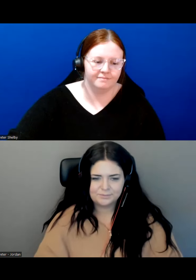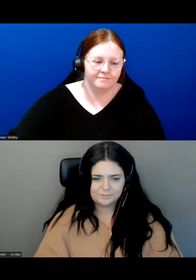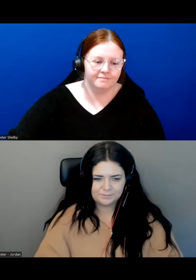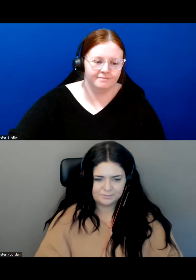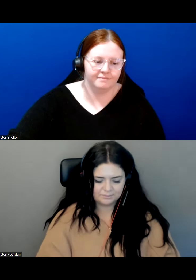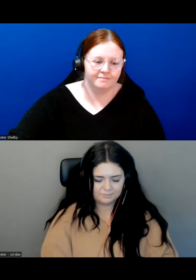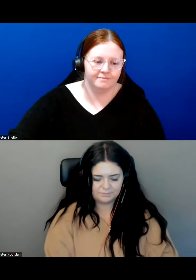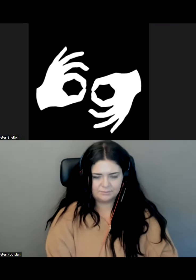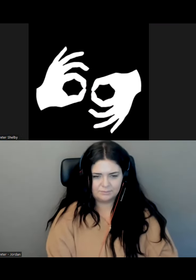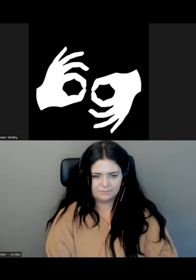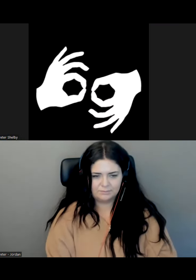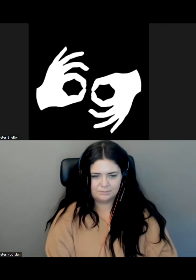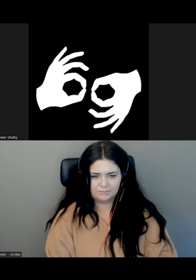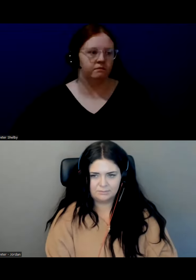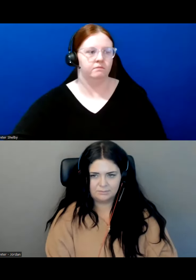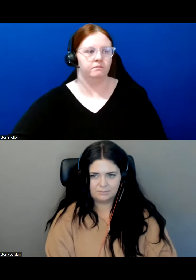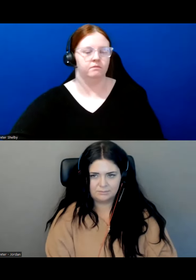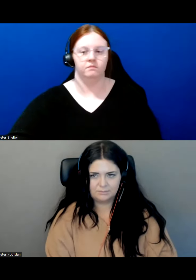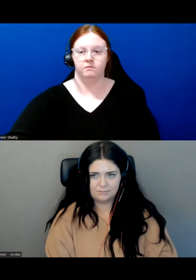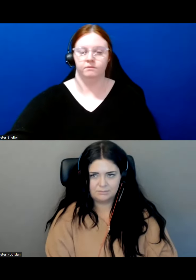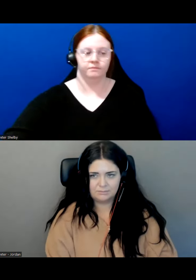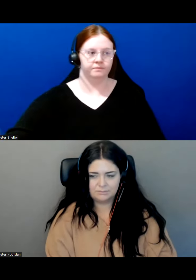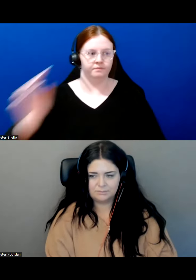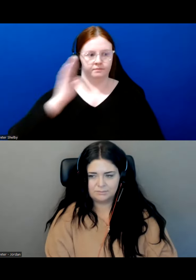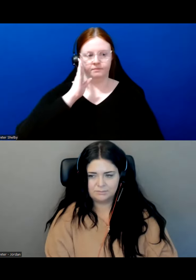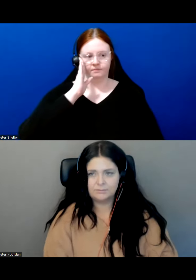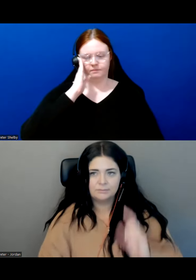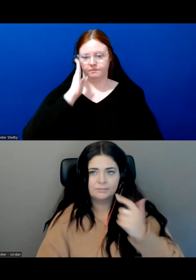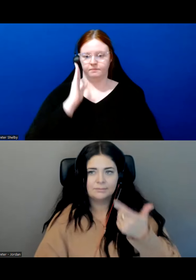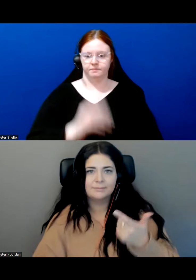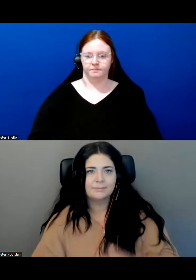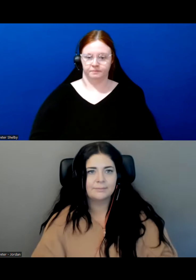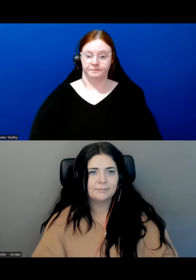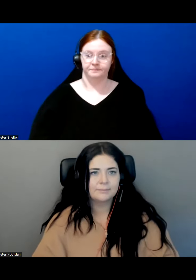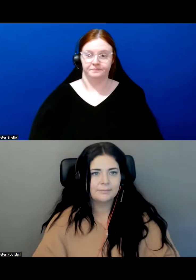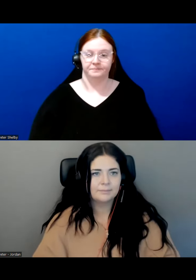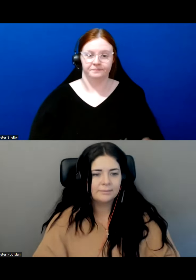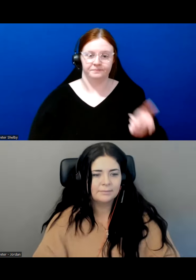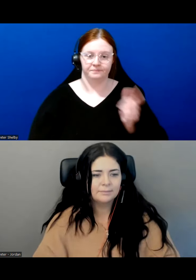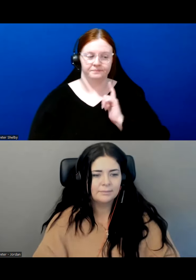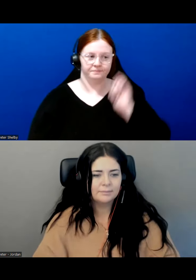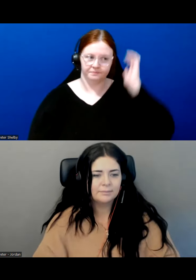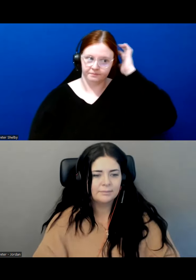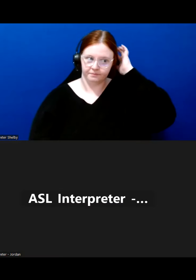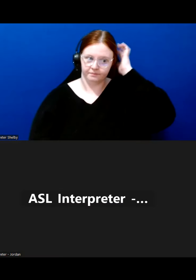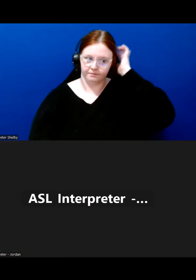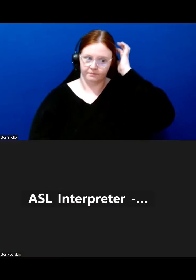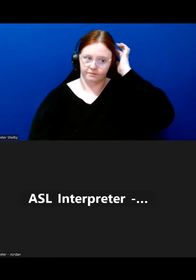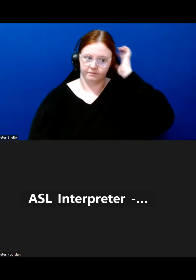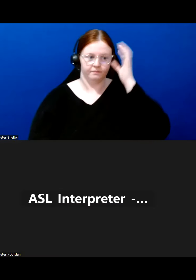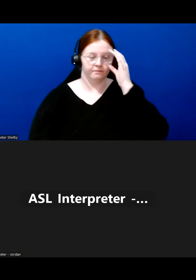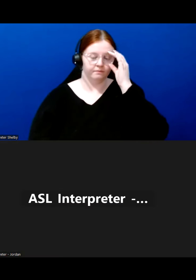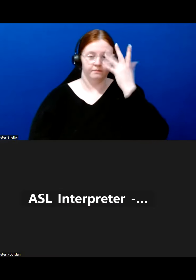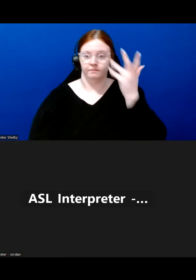if you guys think you can answer this without Yeah, any further okay. clarification, that would be great. Yeah, Yeah, I mean, they nowadays